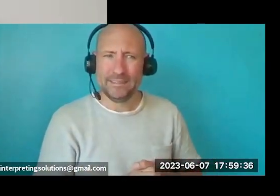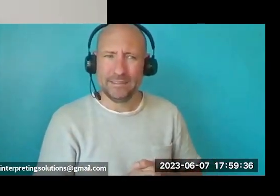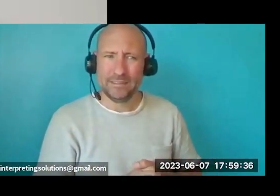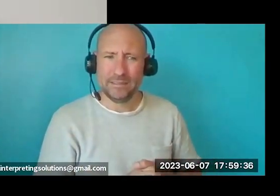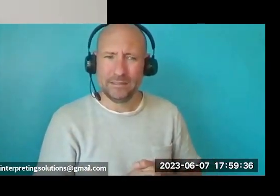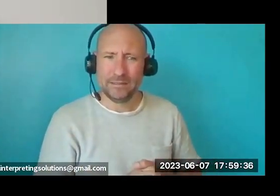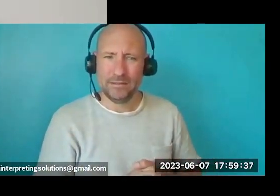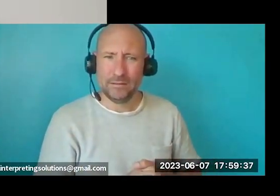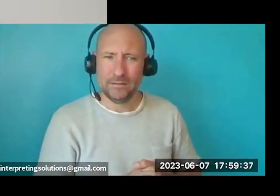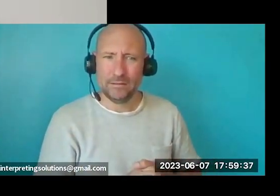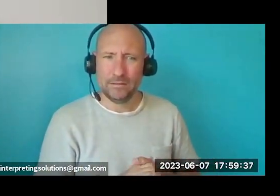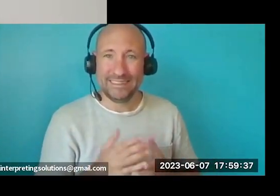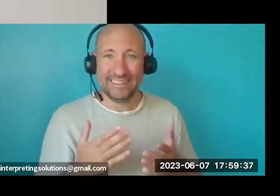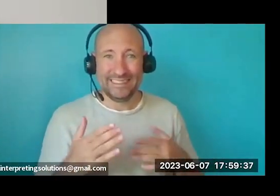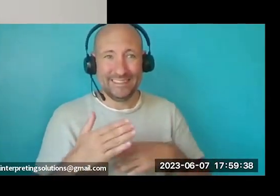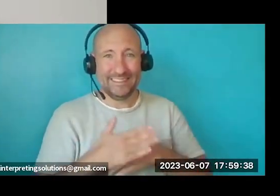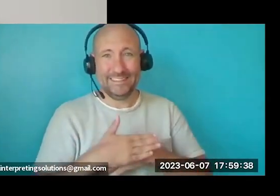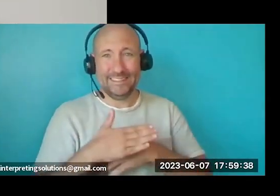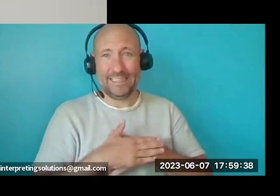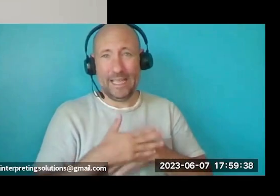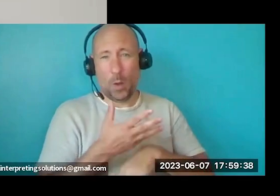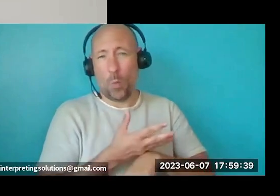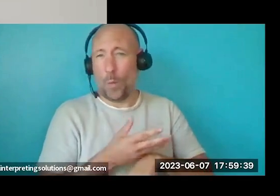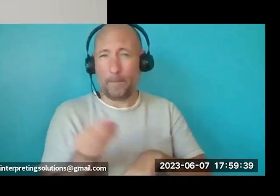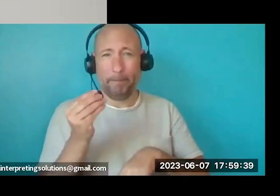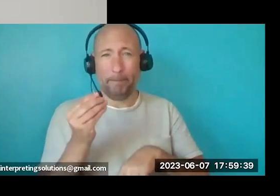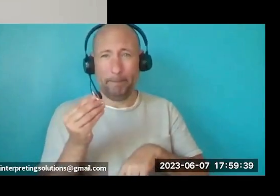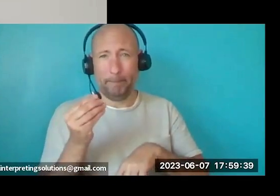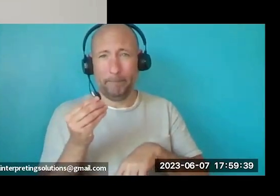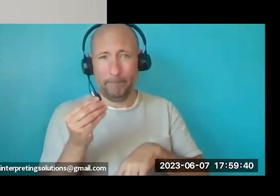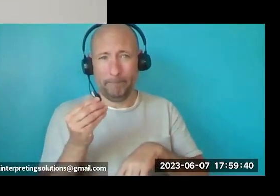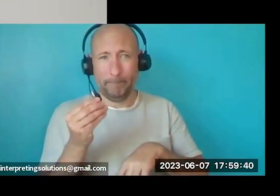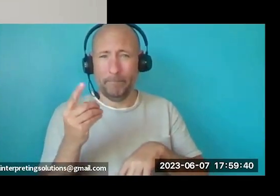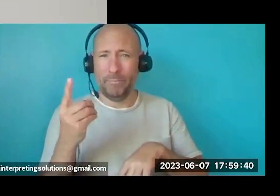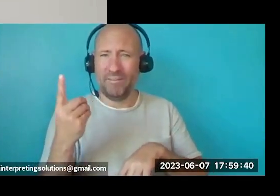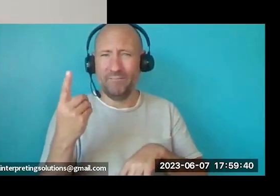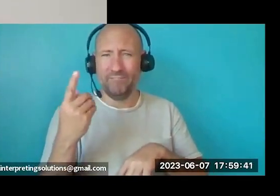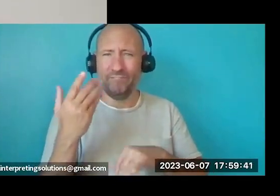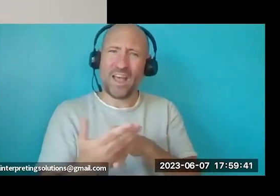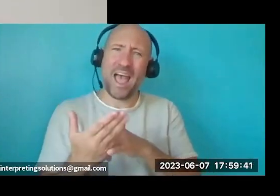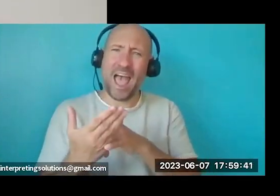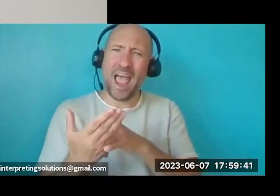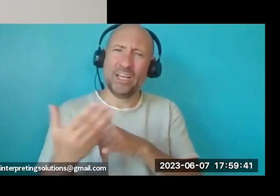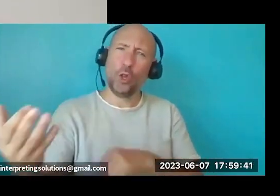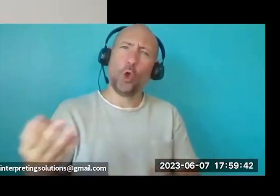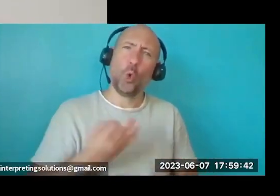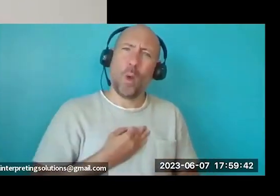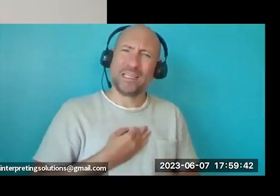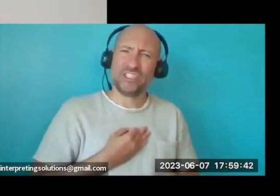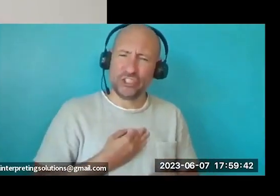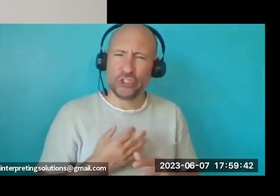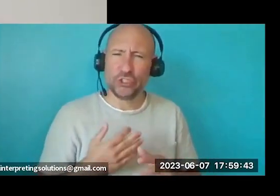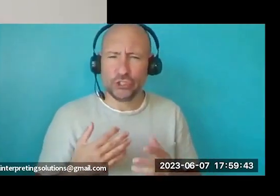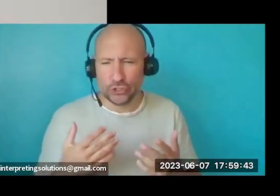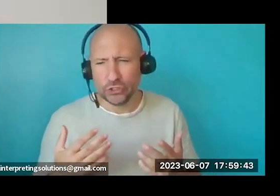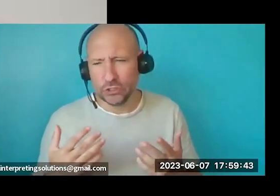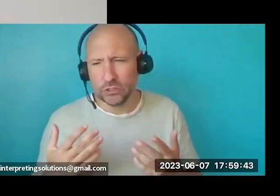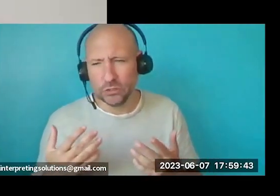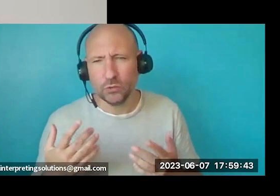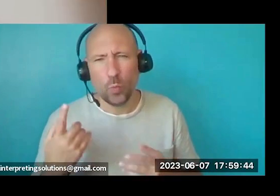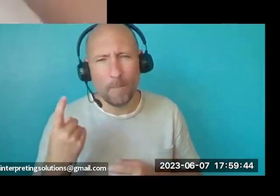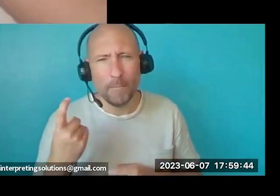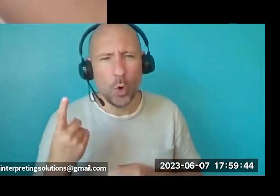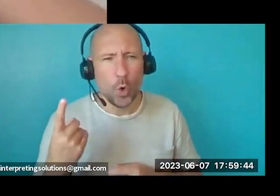we are closing, but there is a final question from Aya about